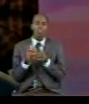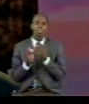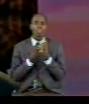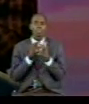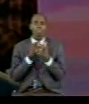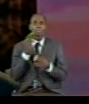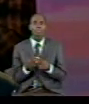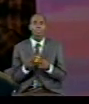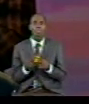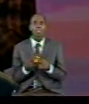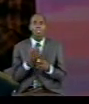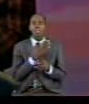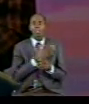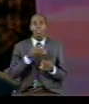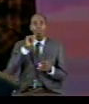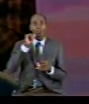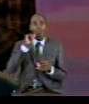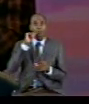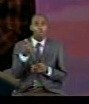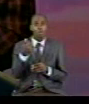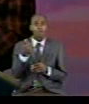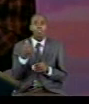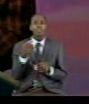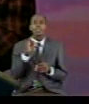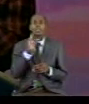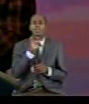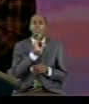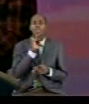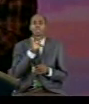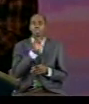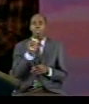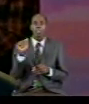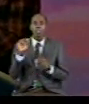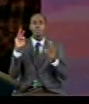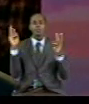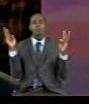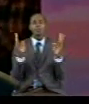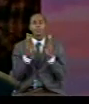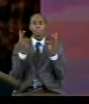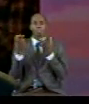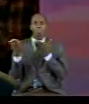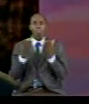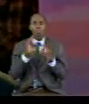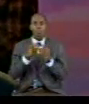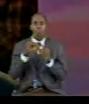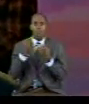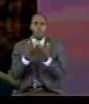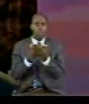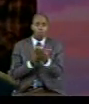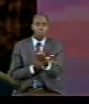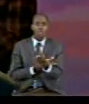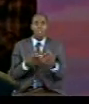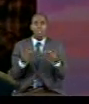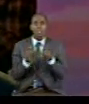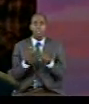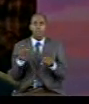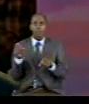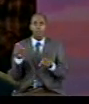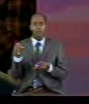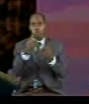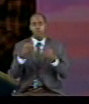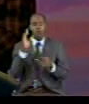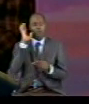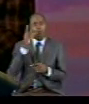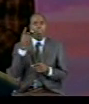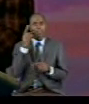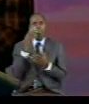And tomorrow is a victory service in the morning. And as we come, you will see something, you